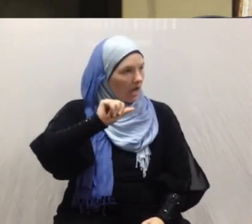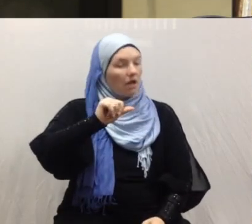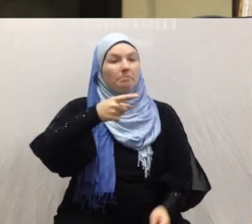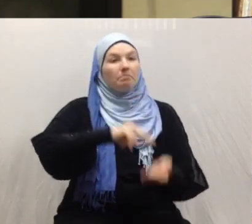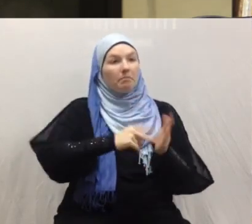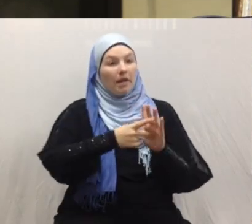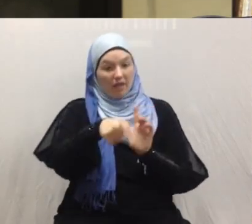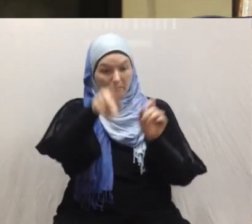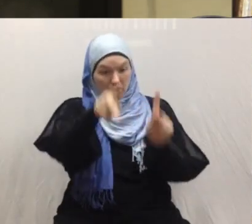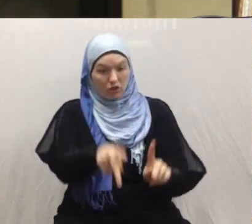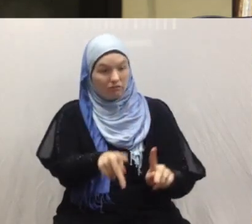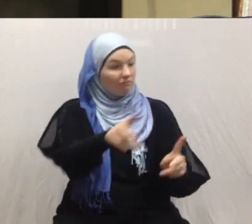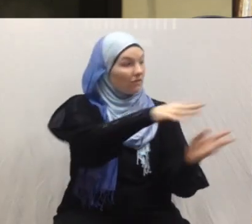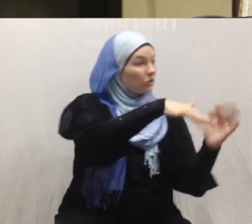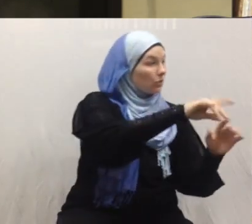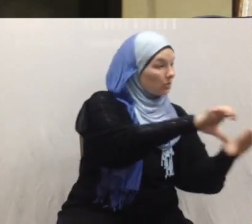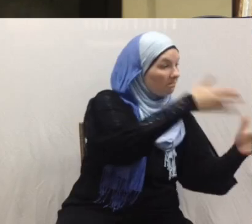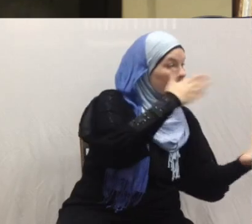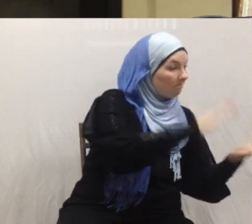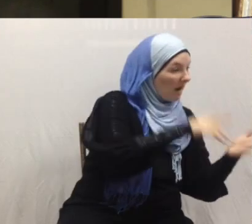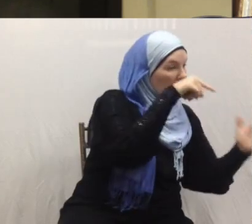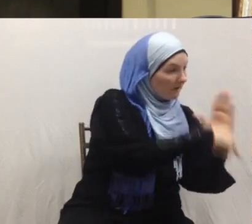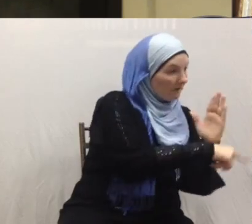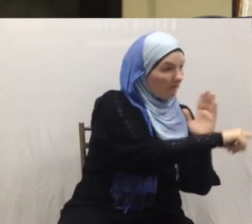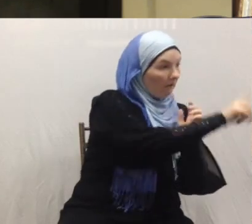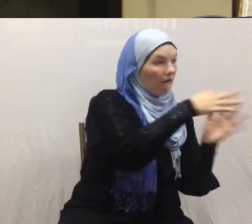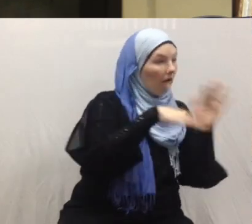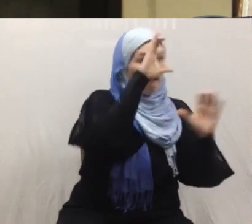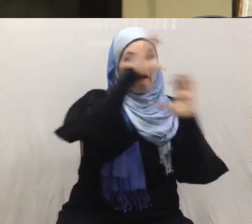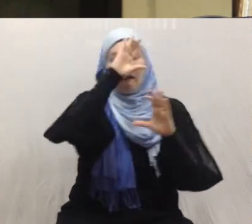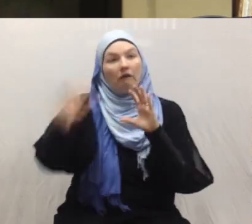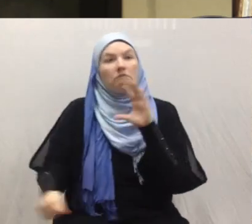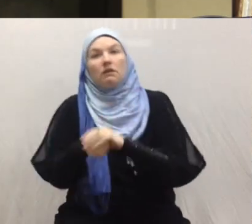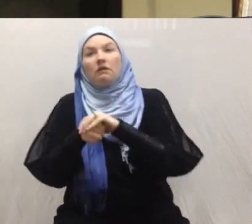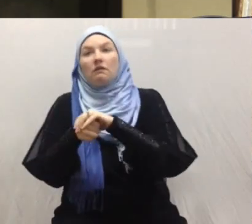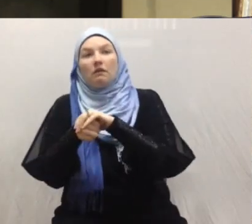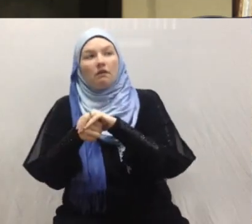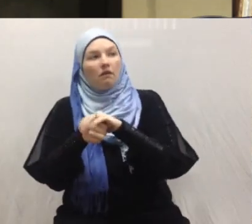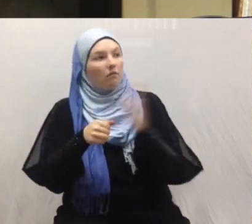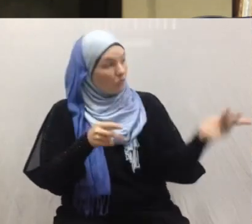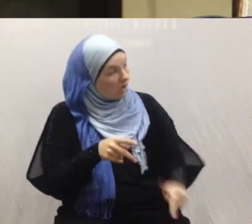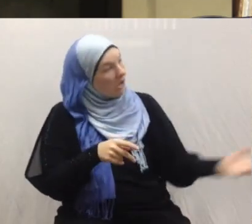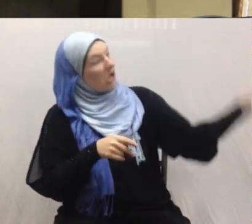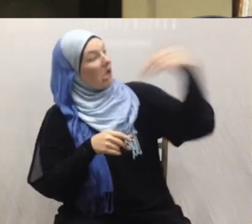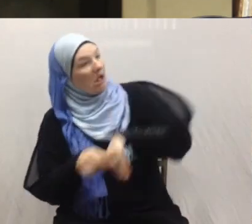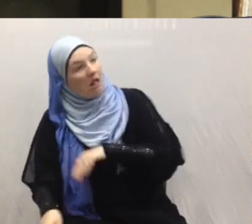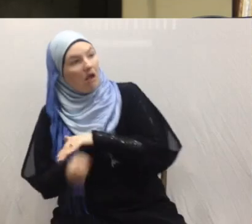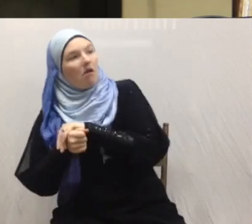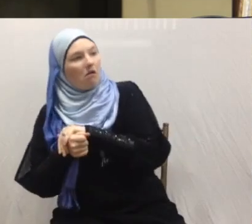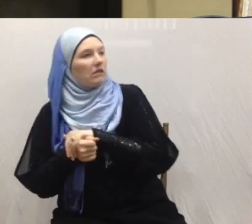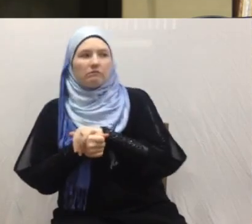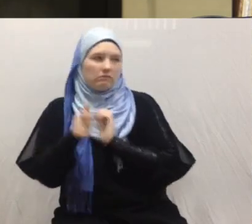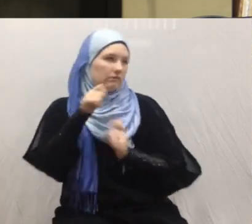and wrath on the day of resurrection will be upon him if he does. And neither repentance